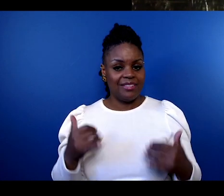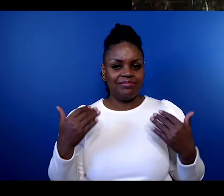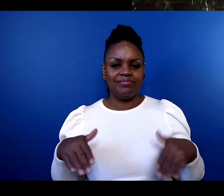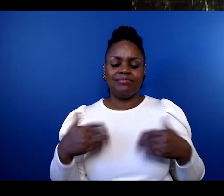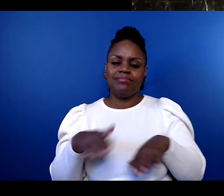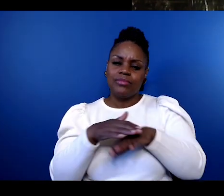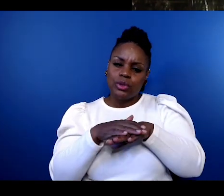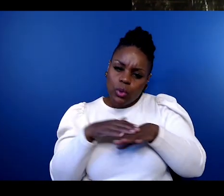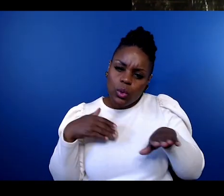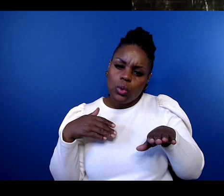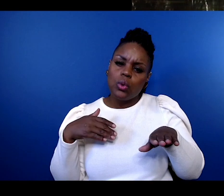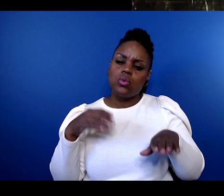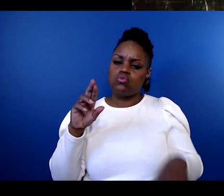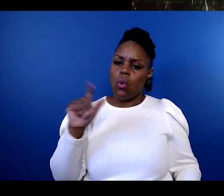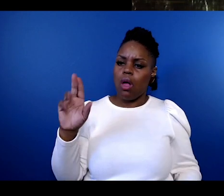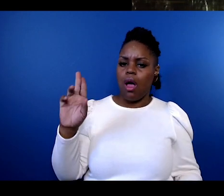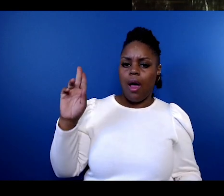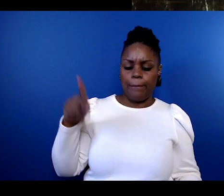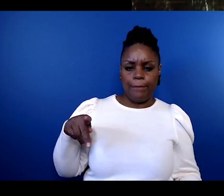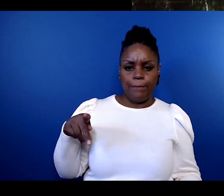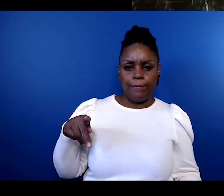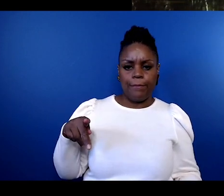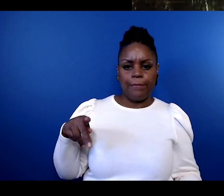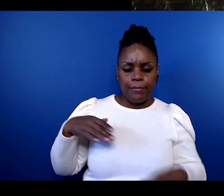Go ahead and push up towards the front of your mat.